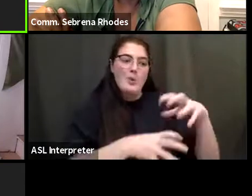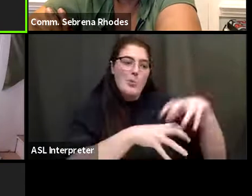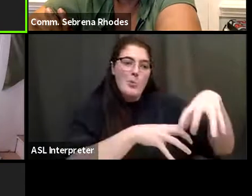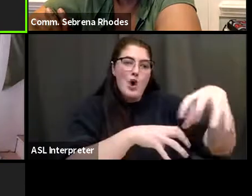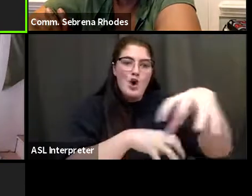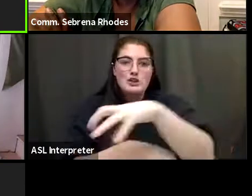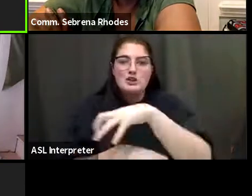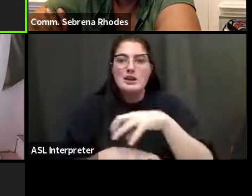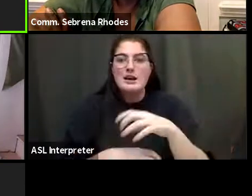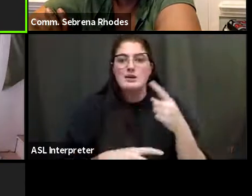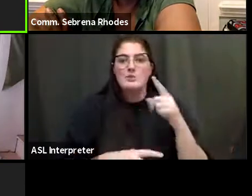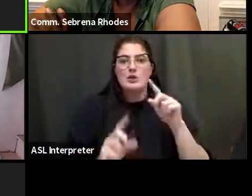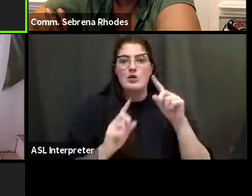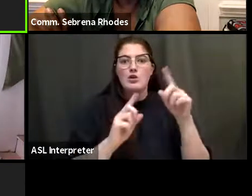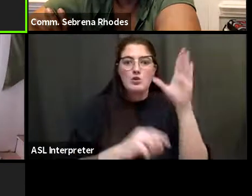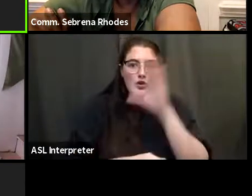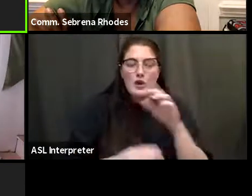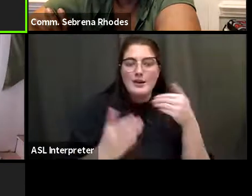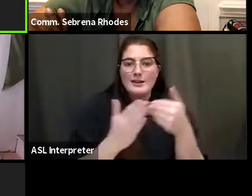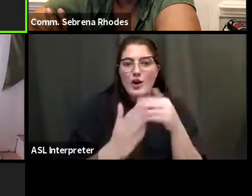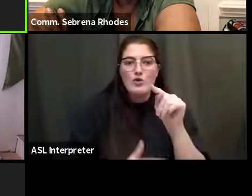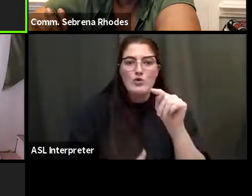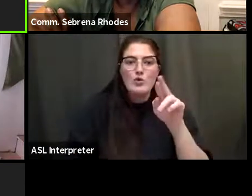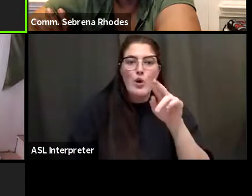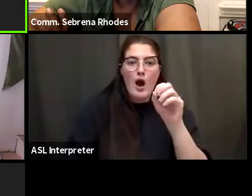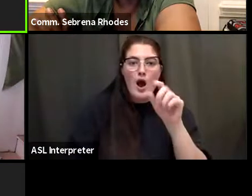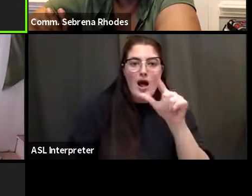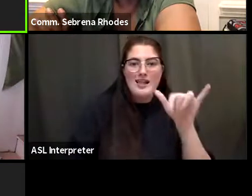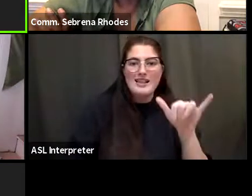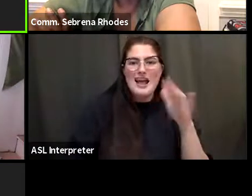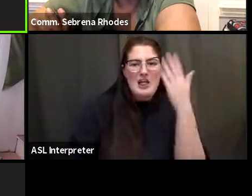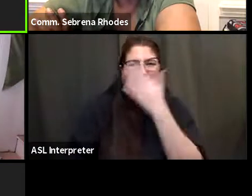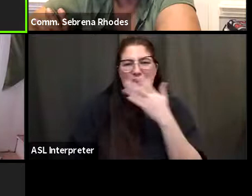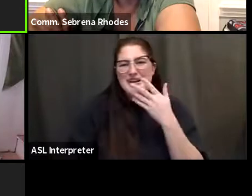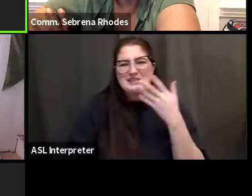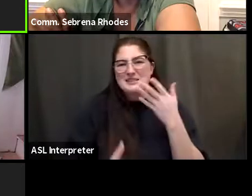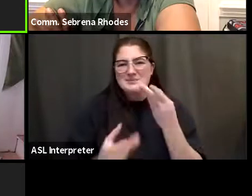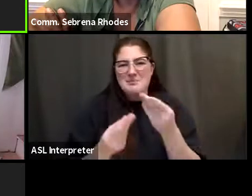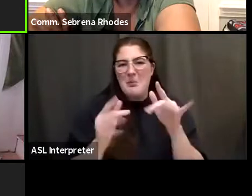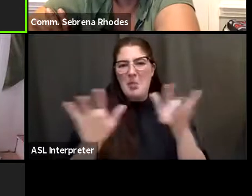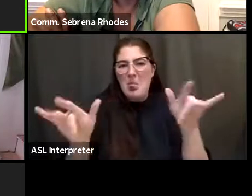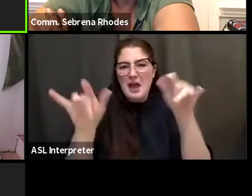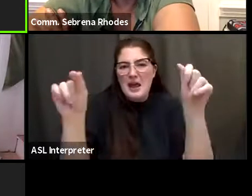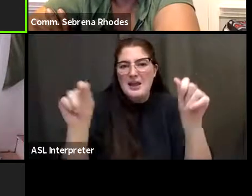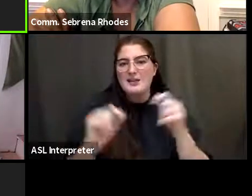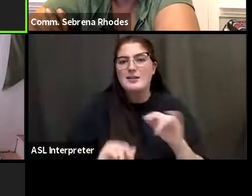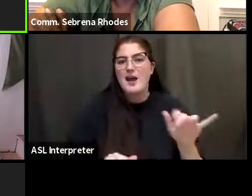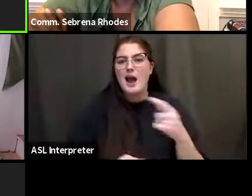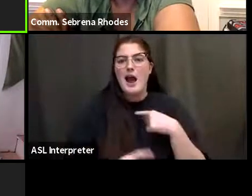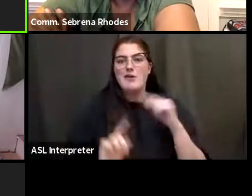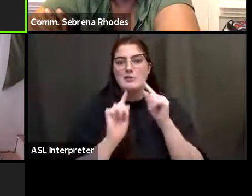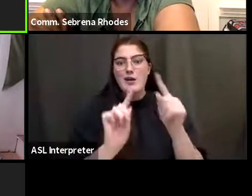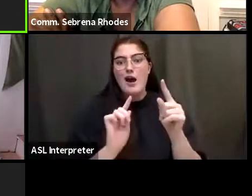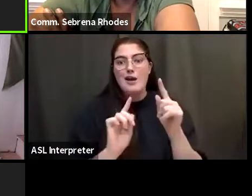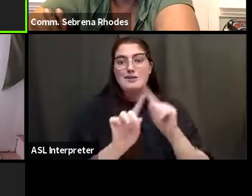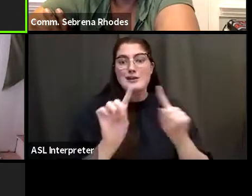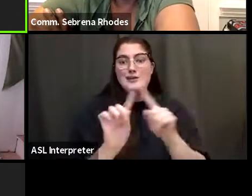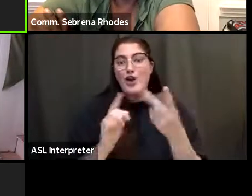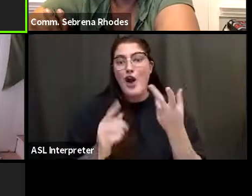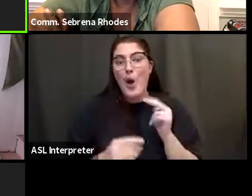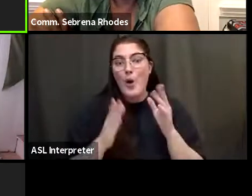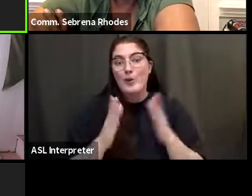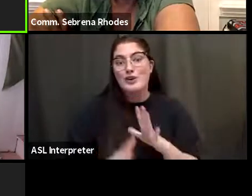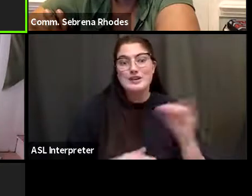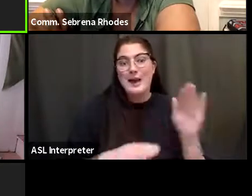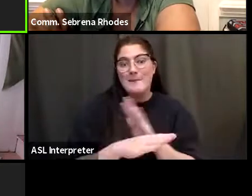the trolley, it just looks bland. I've gone to the different owners and businesses out